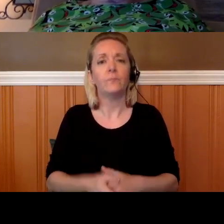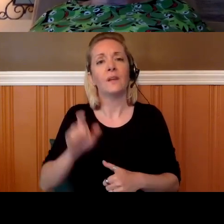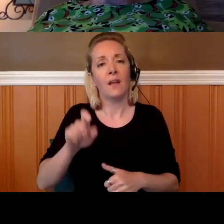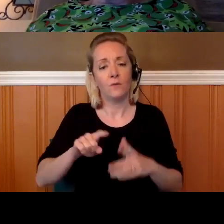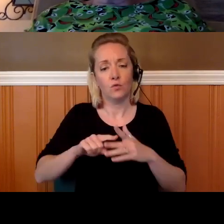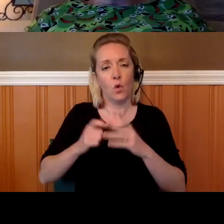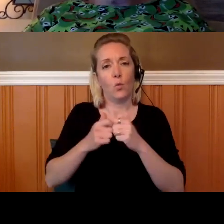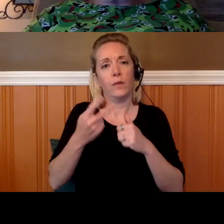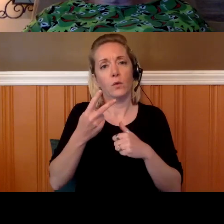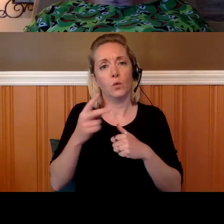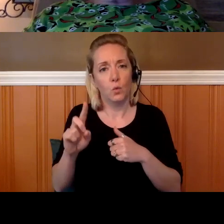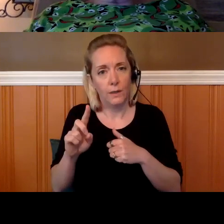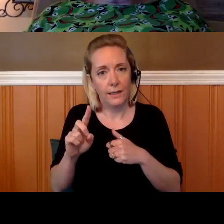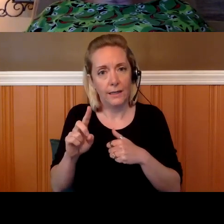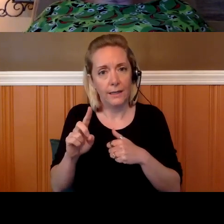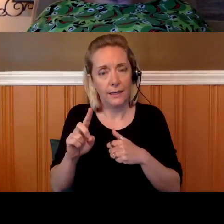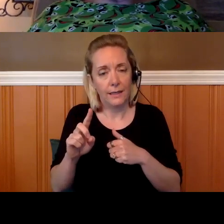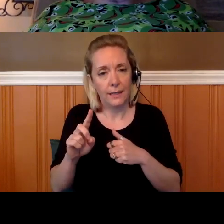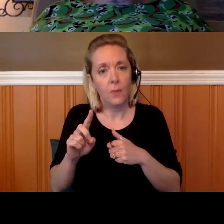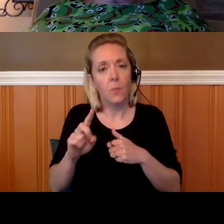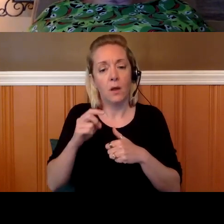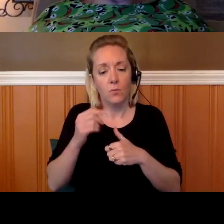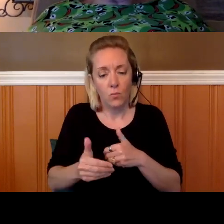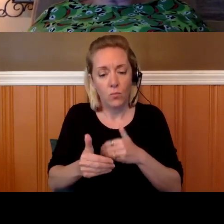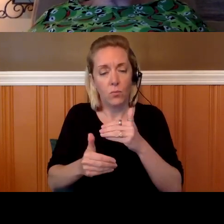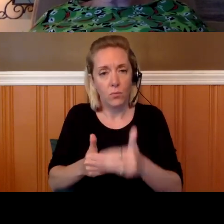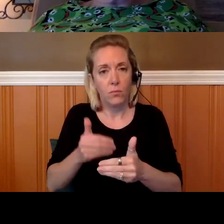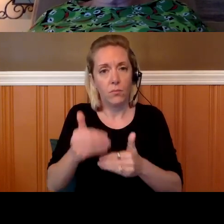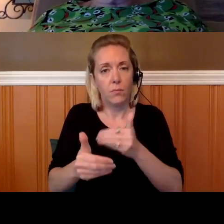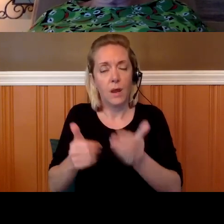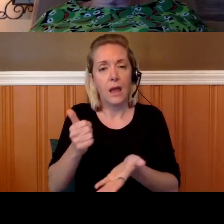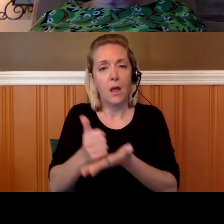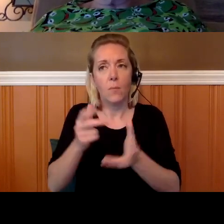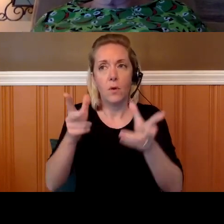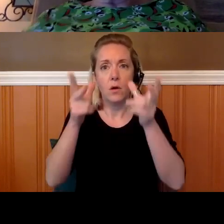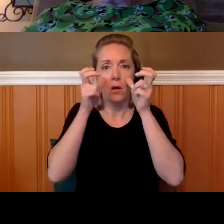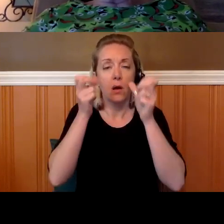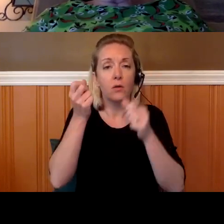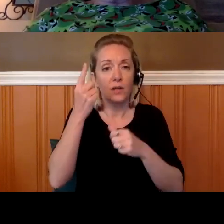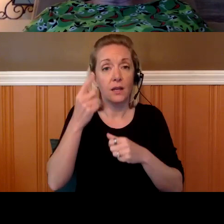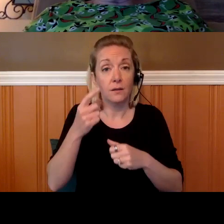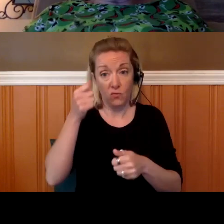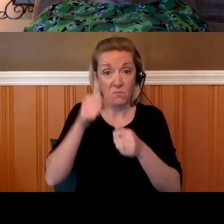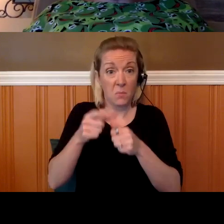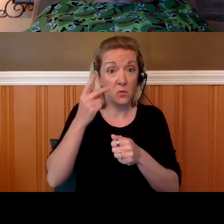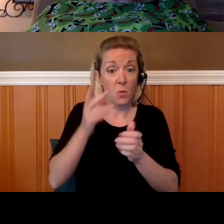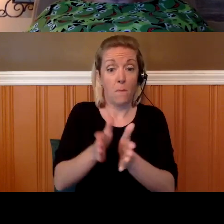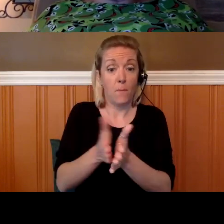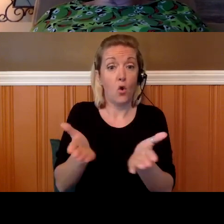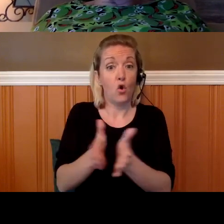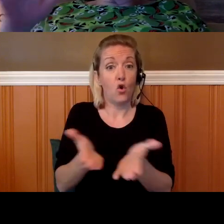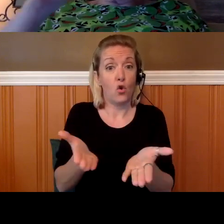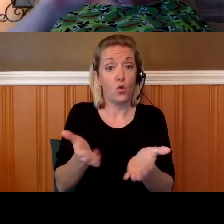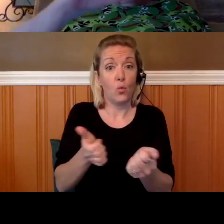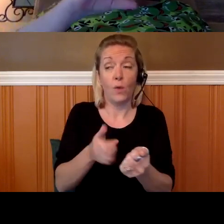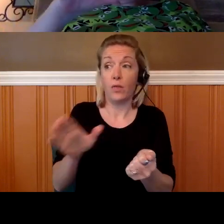2D and let's do it in a way that she understands. And then the book that we made, where you saw her her in the